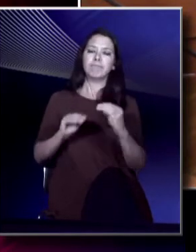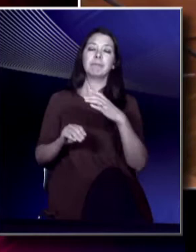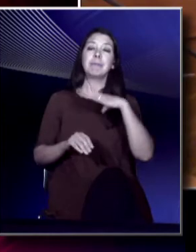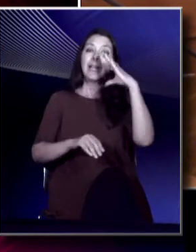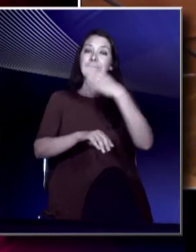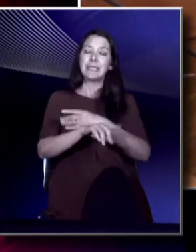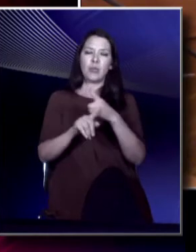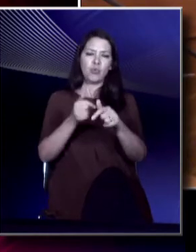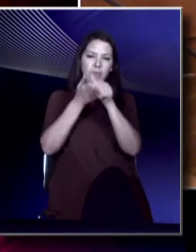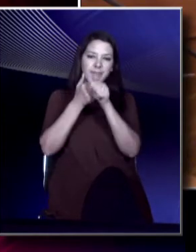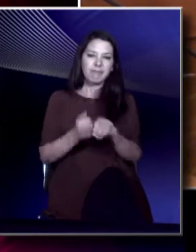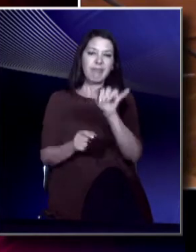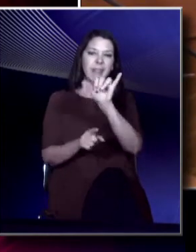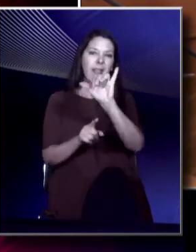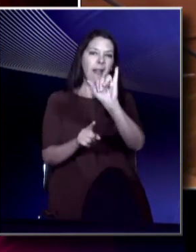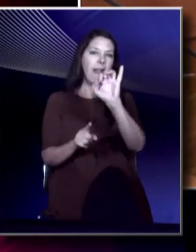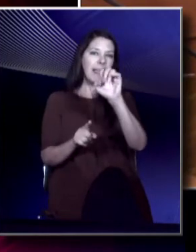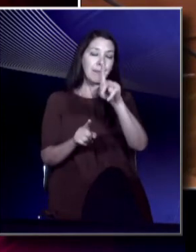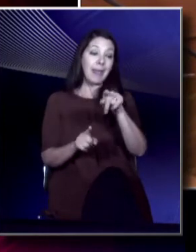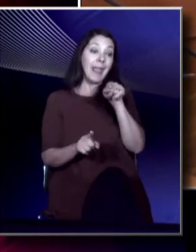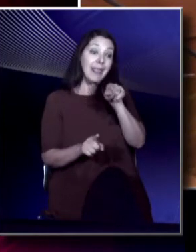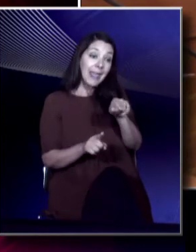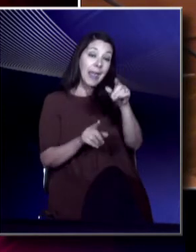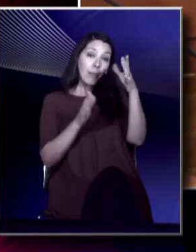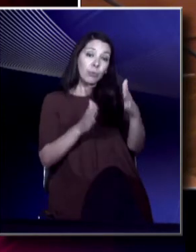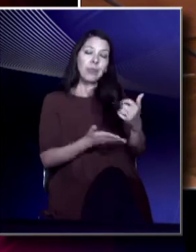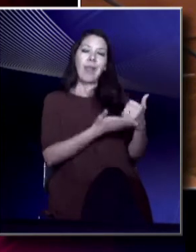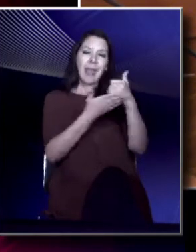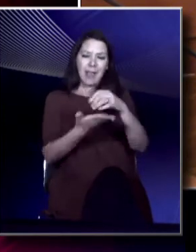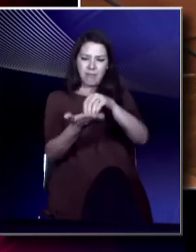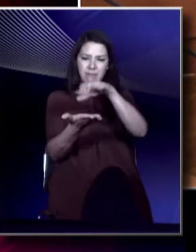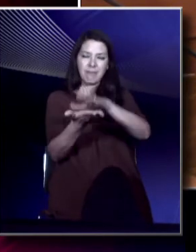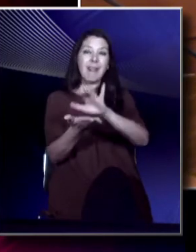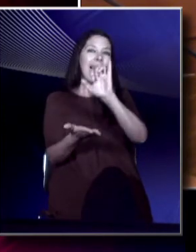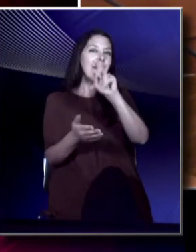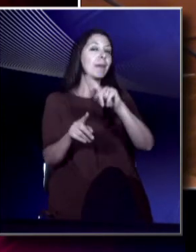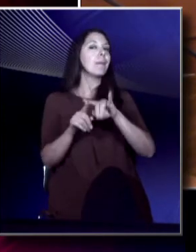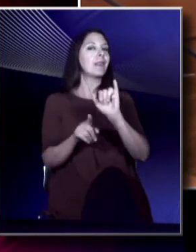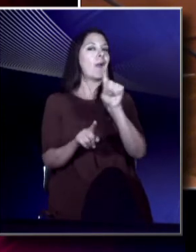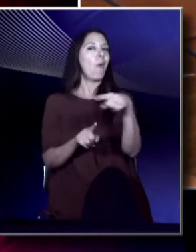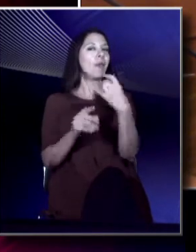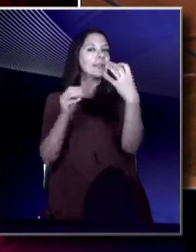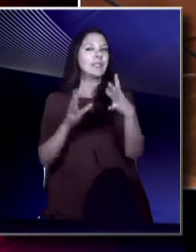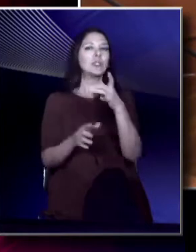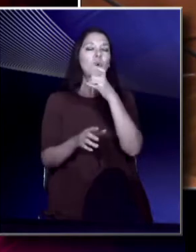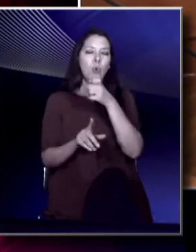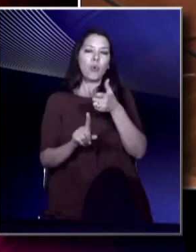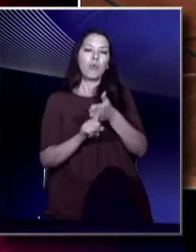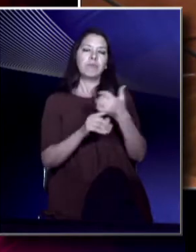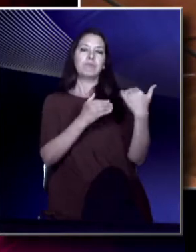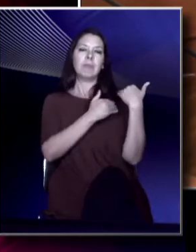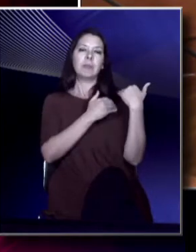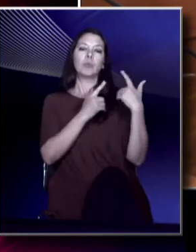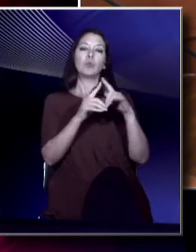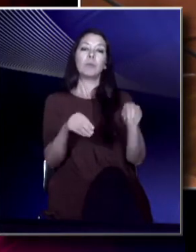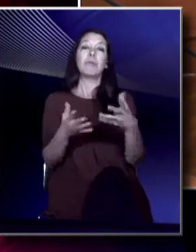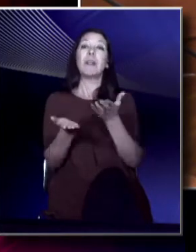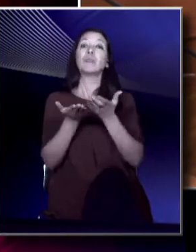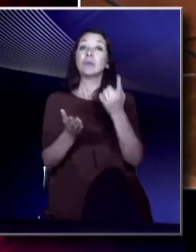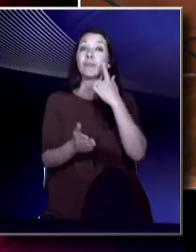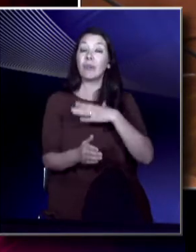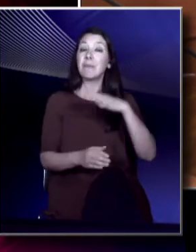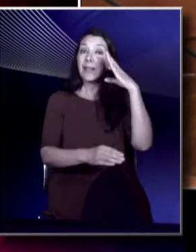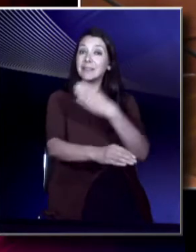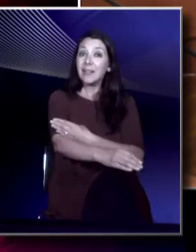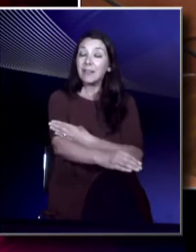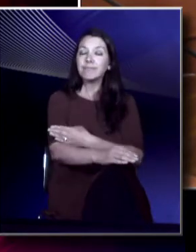the IEP that they themselves helped write, but that was still the only teacher assigned to provide services for my son.